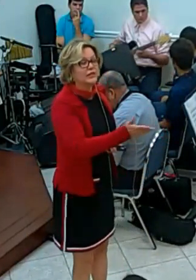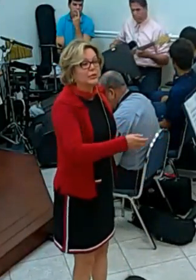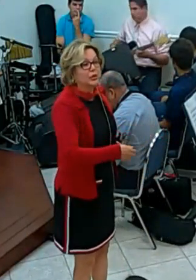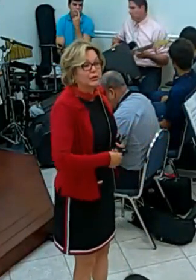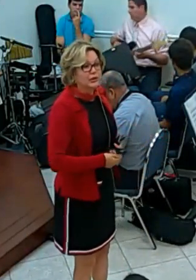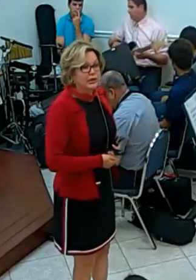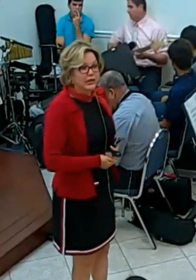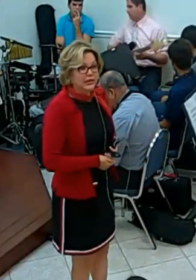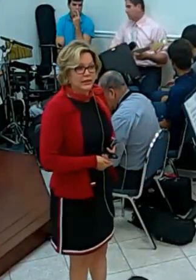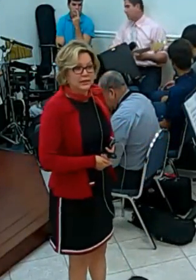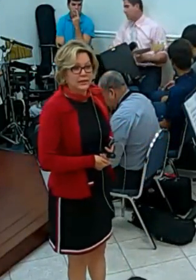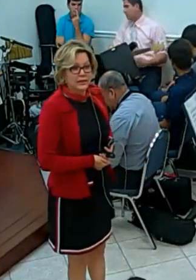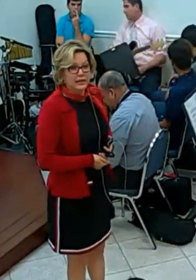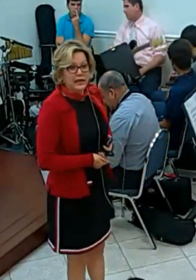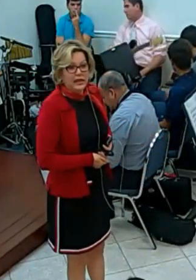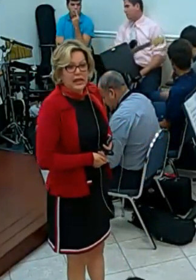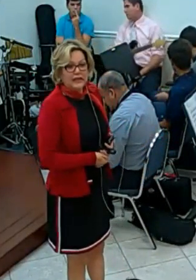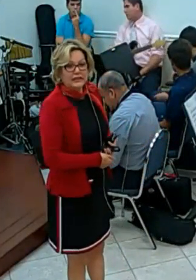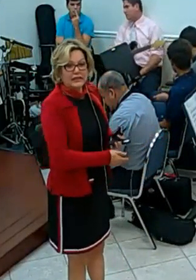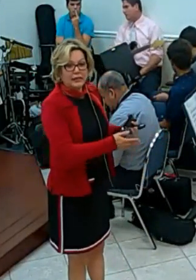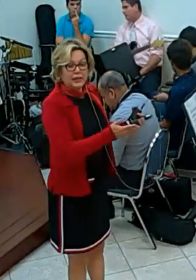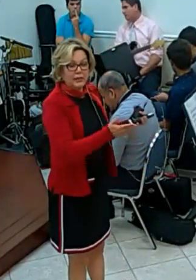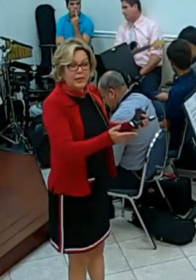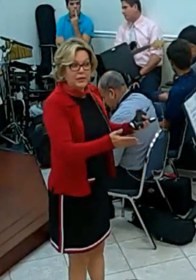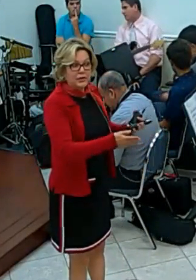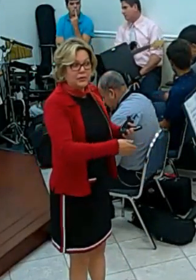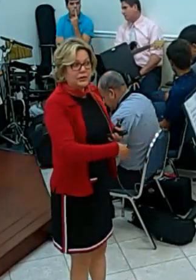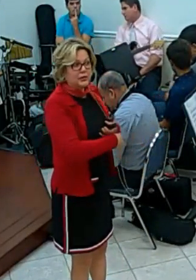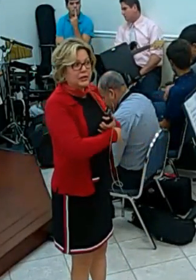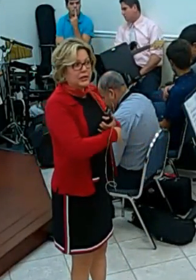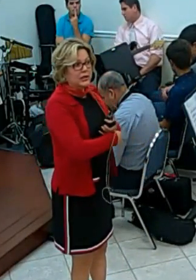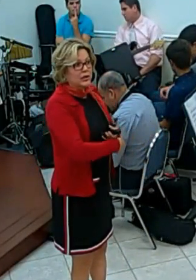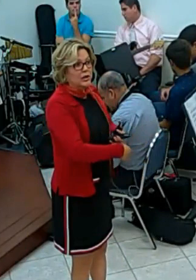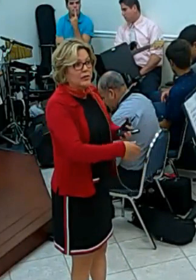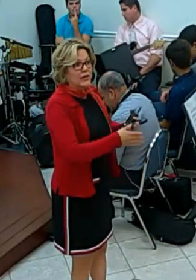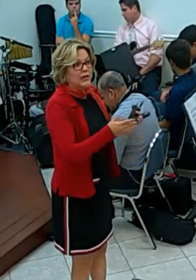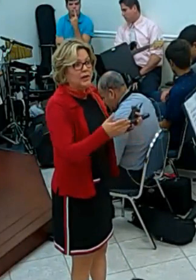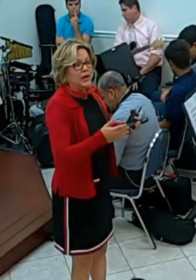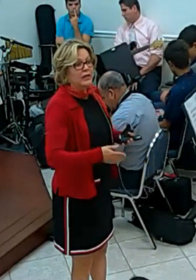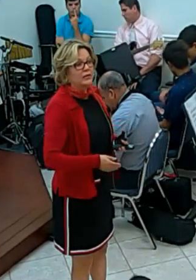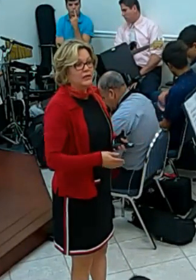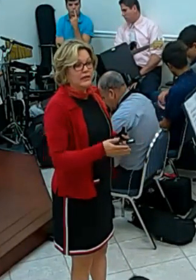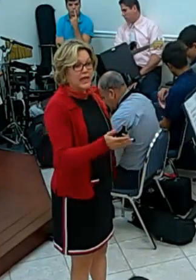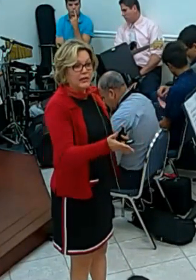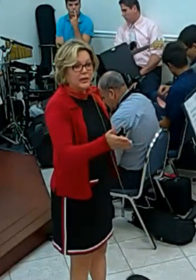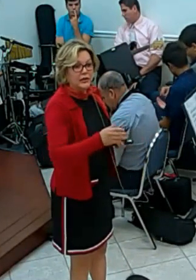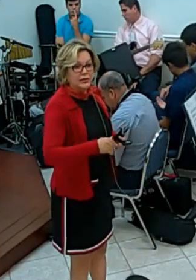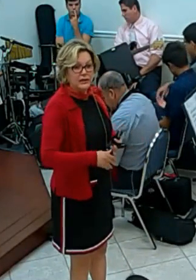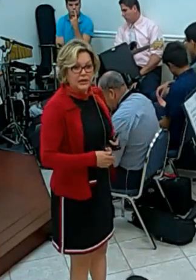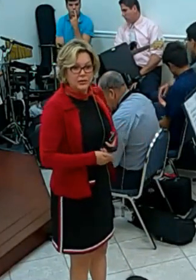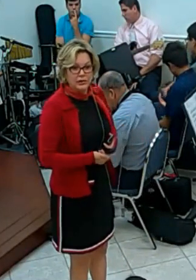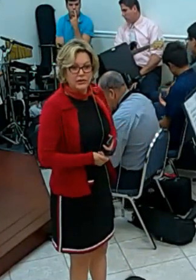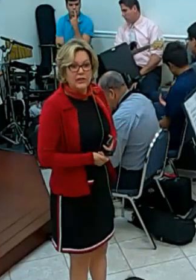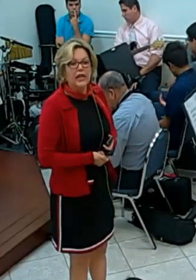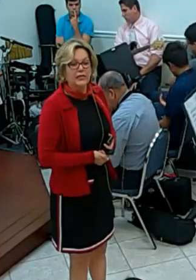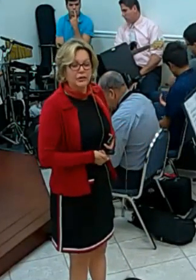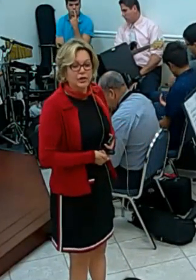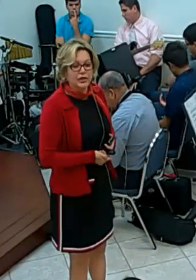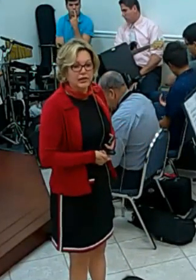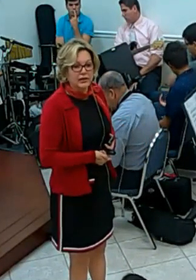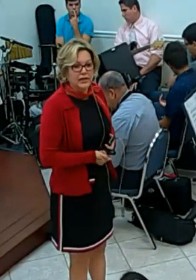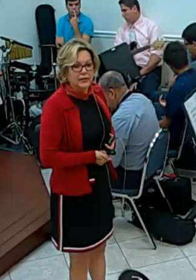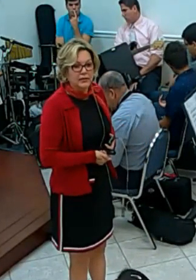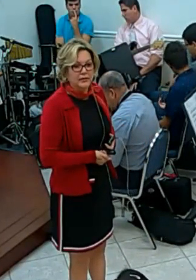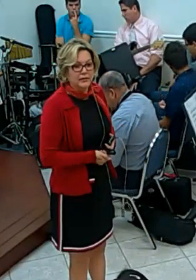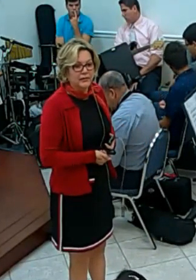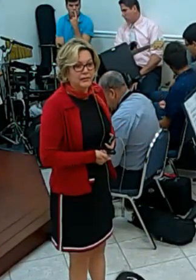Many things. We know on the TV every day. This week also, there has been a great